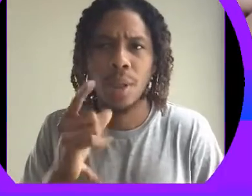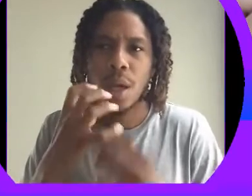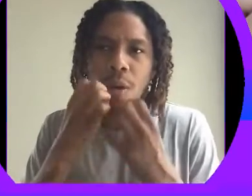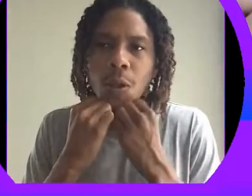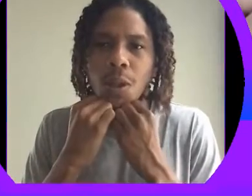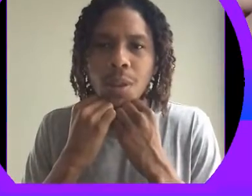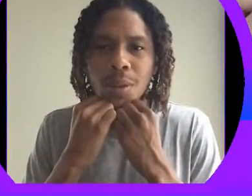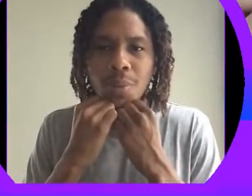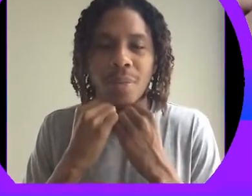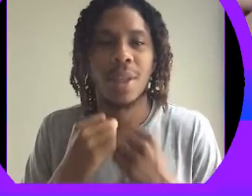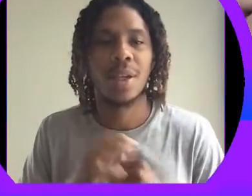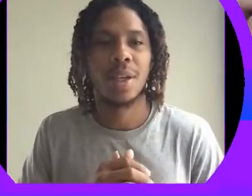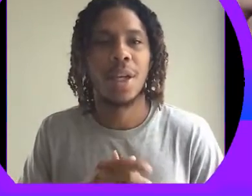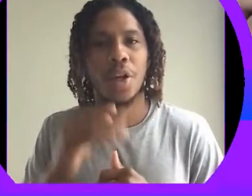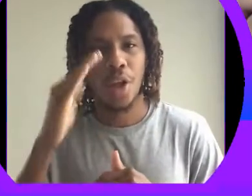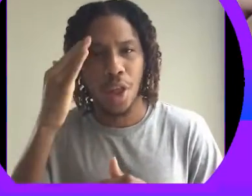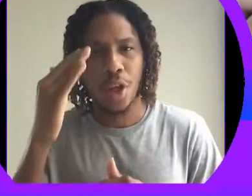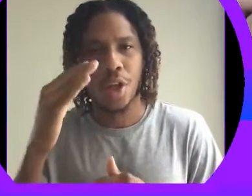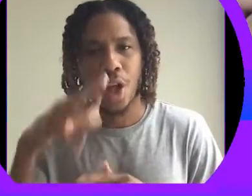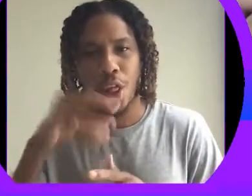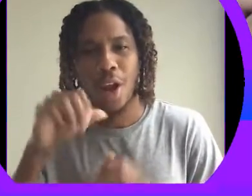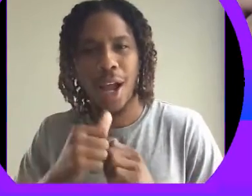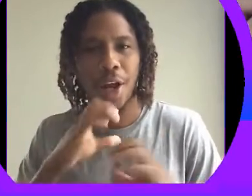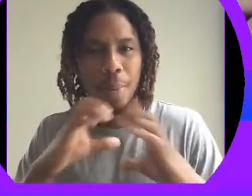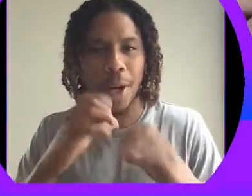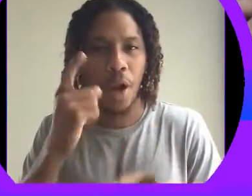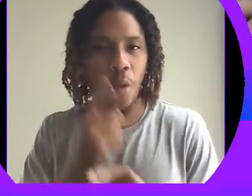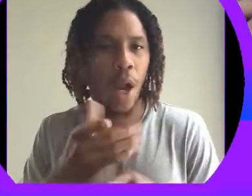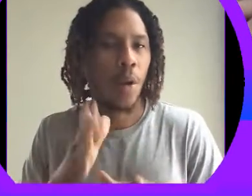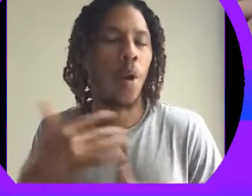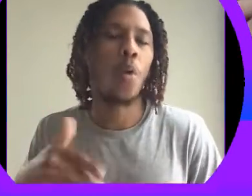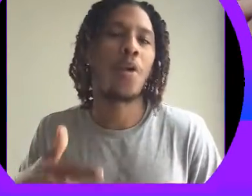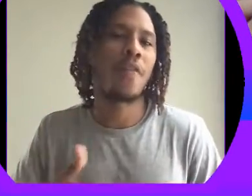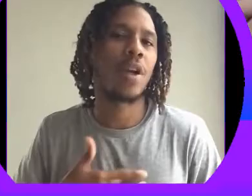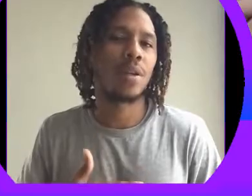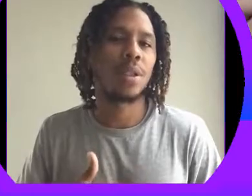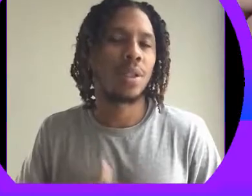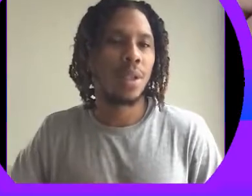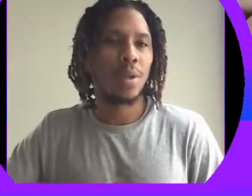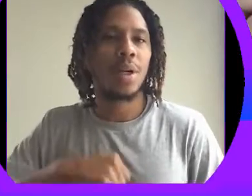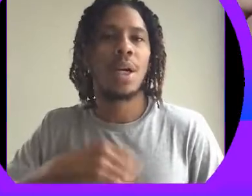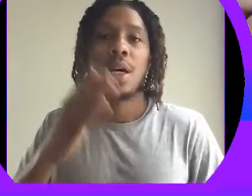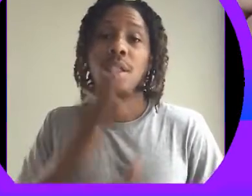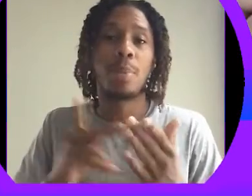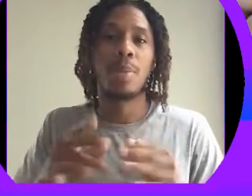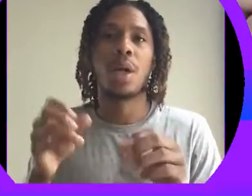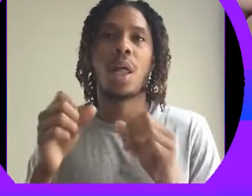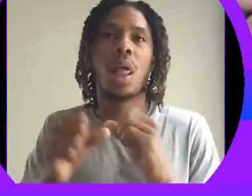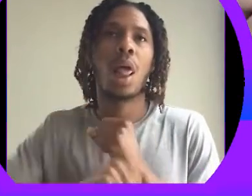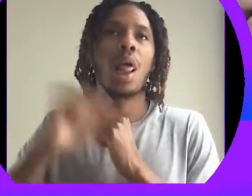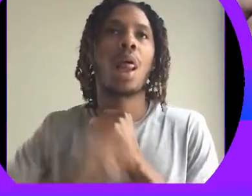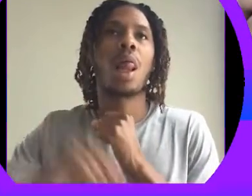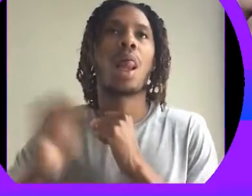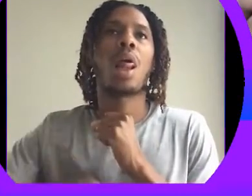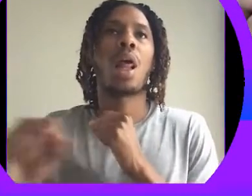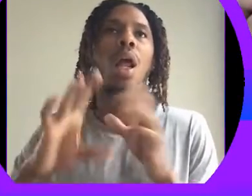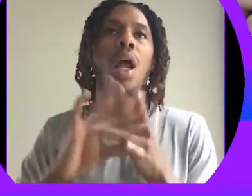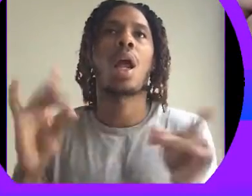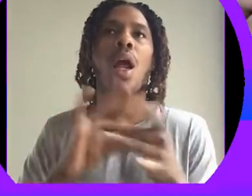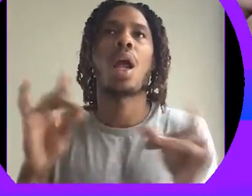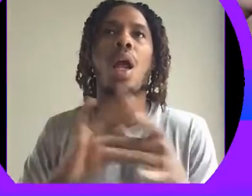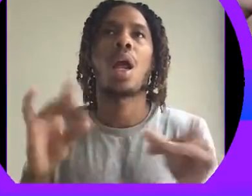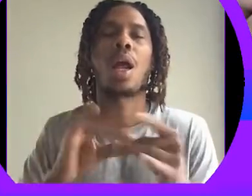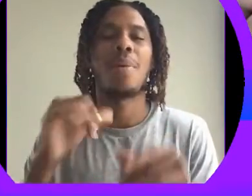and when you actually communicate in the right way, you feel proud of yourself. Most people talk out their butts and not really